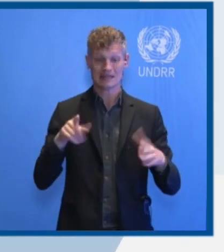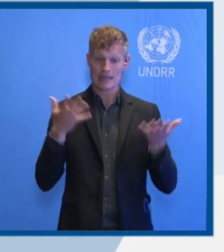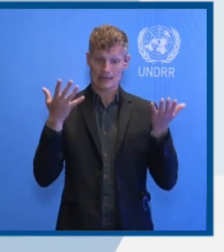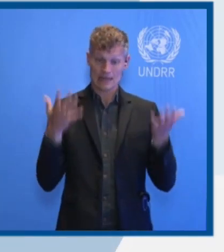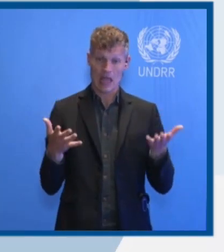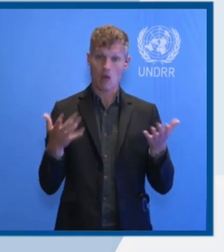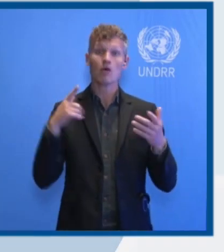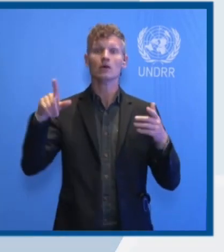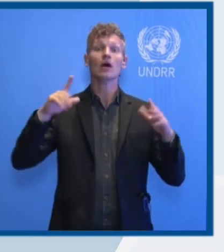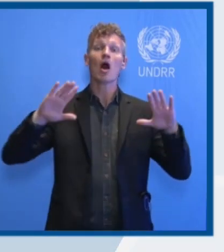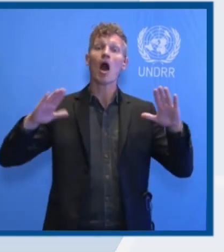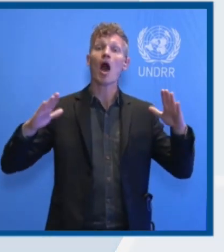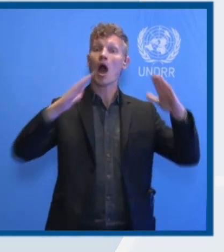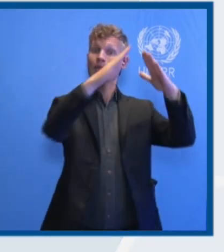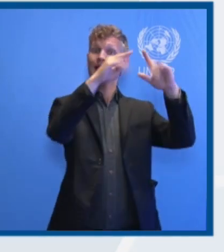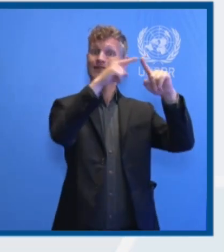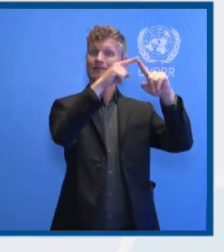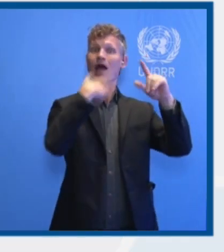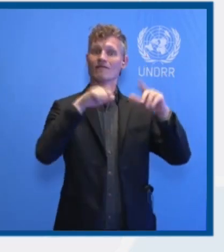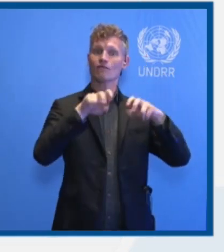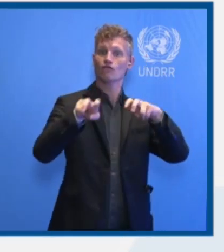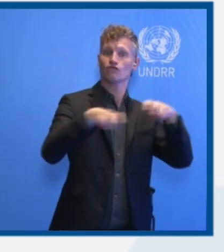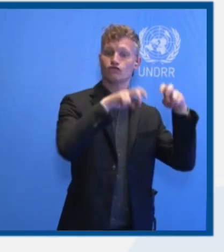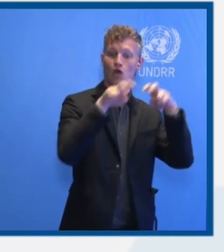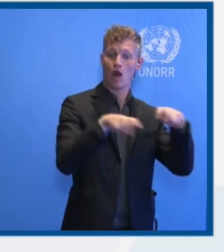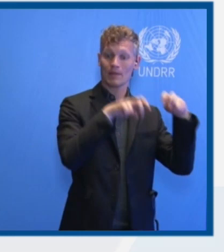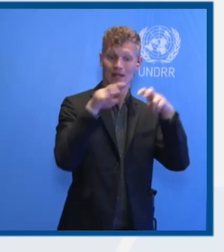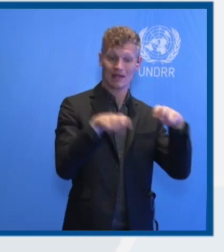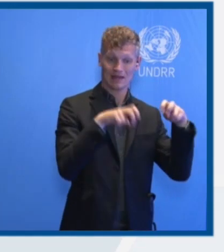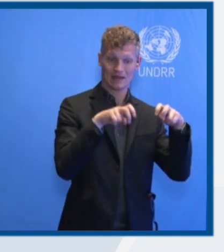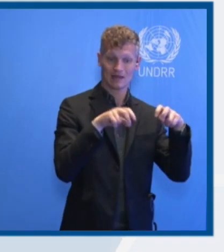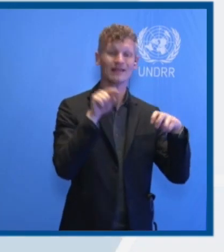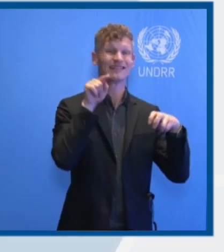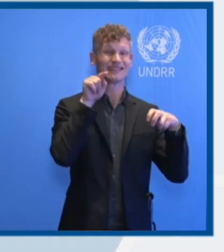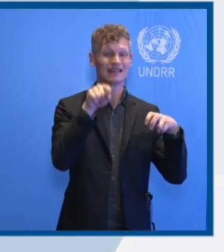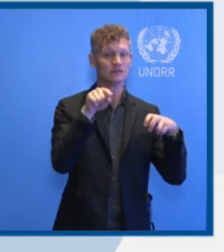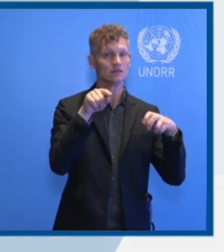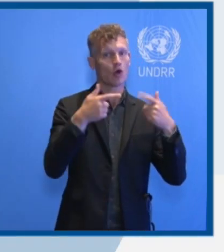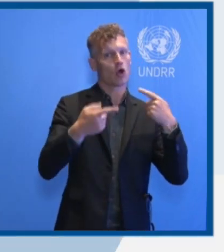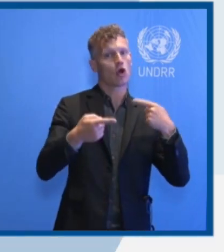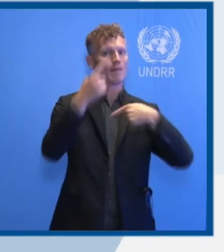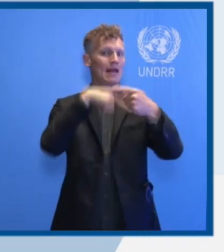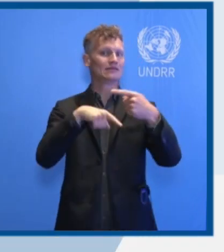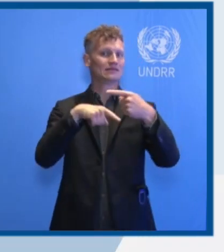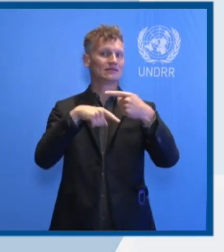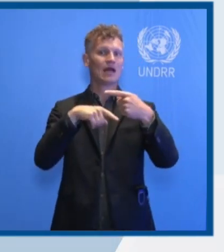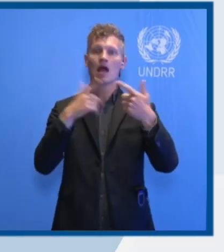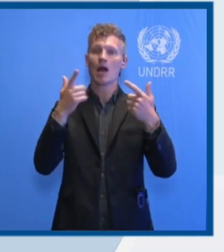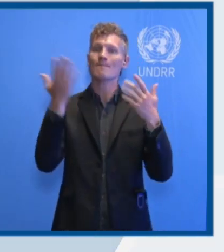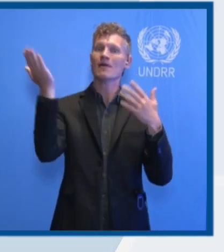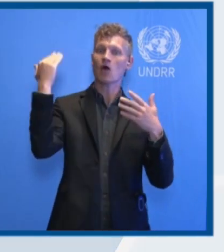forest cover. Widespread deforestation in the upper watershed means that